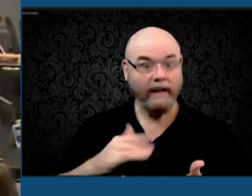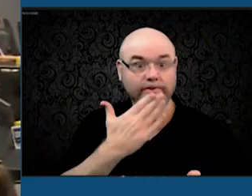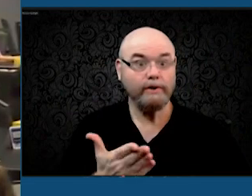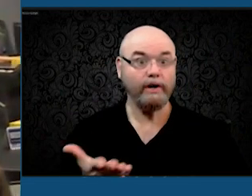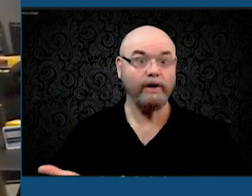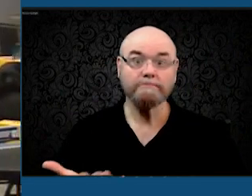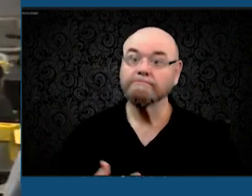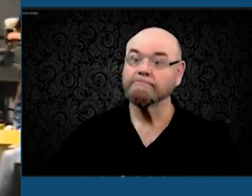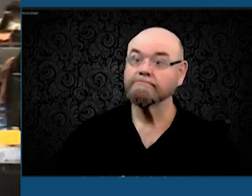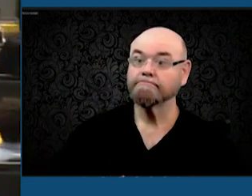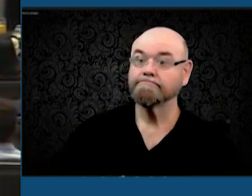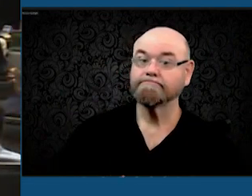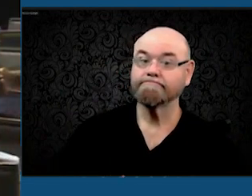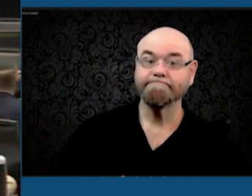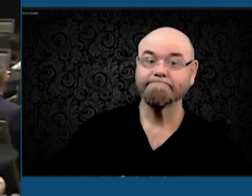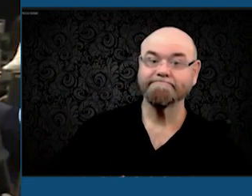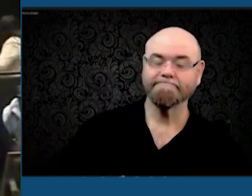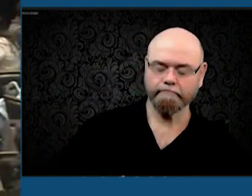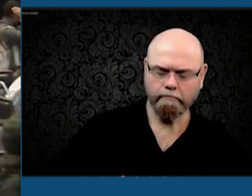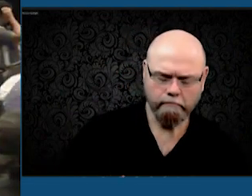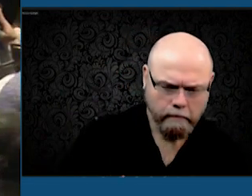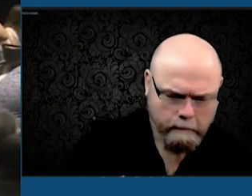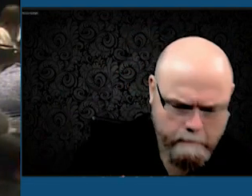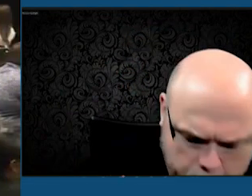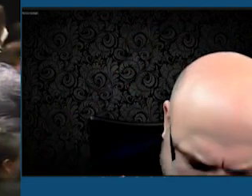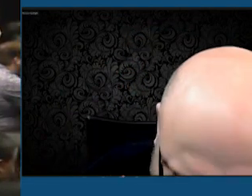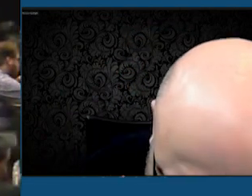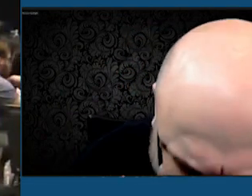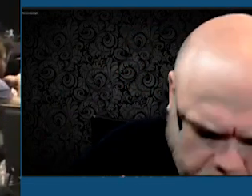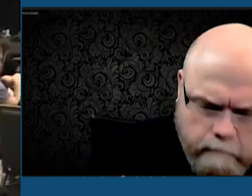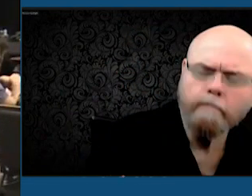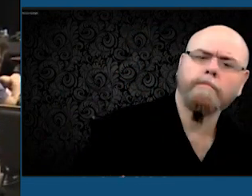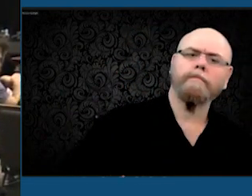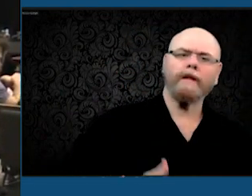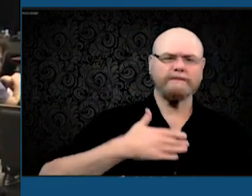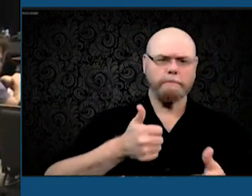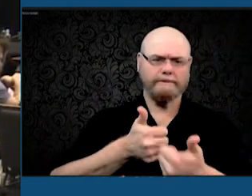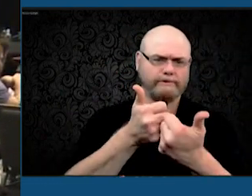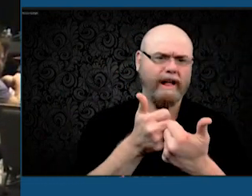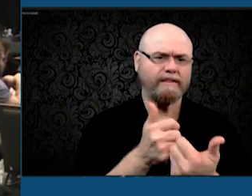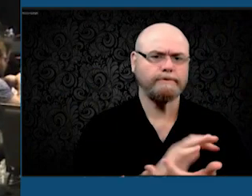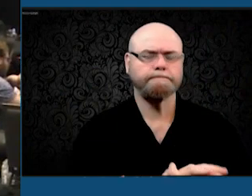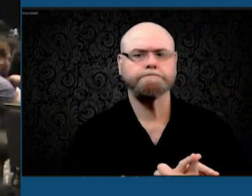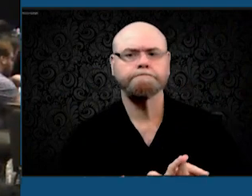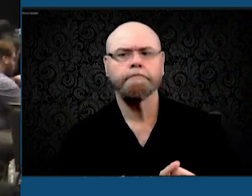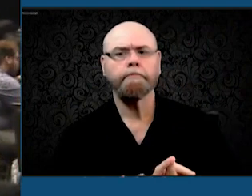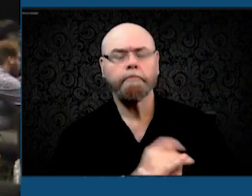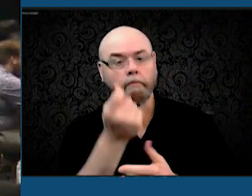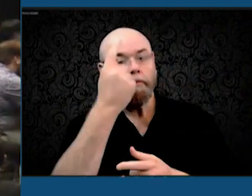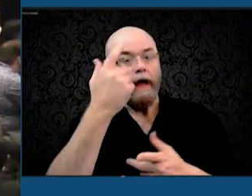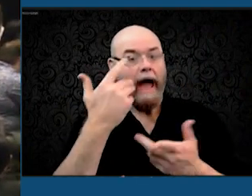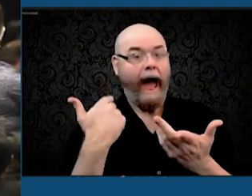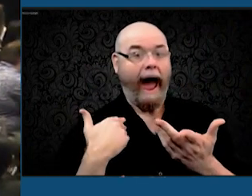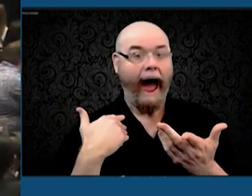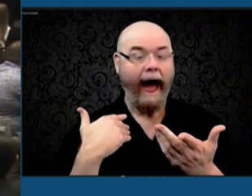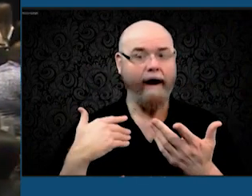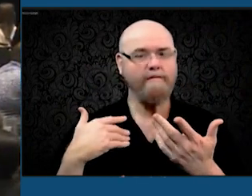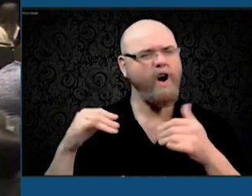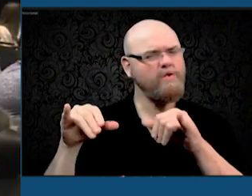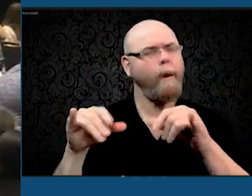Now, here's the challenge. That while we need to have a